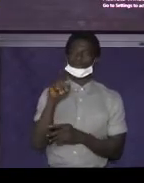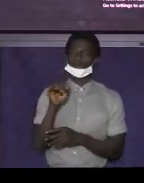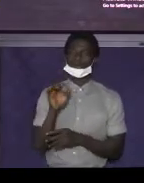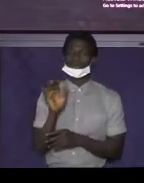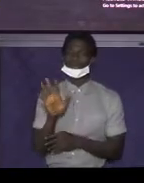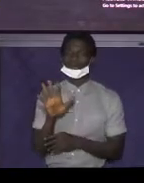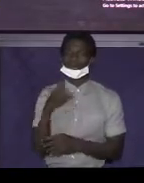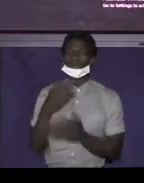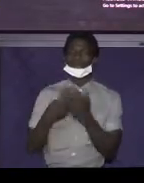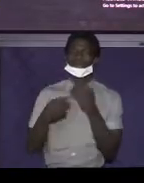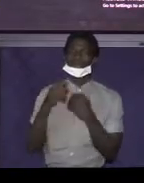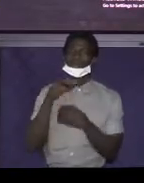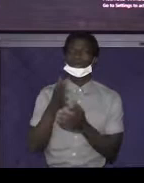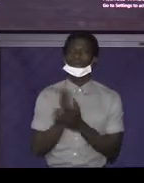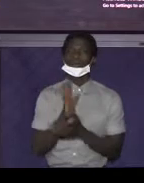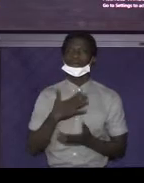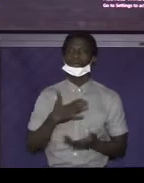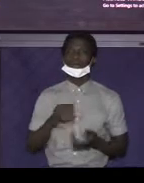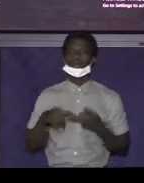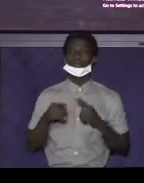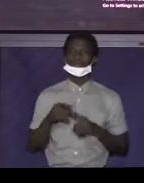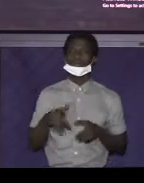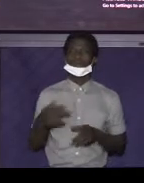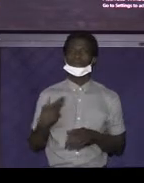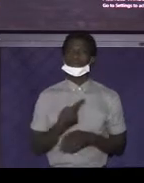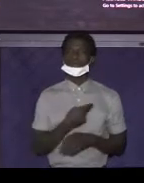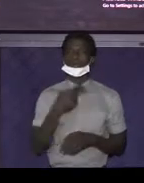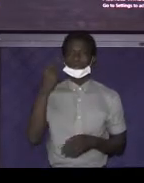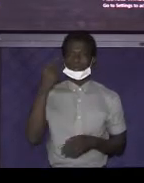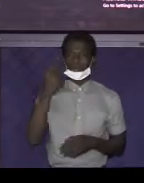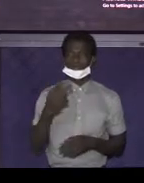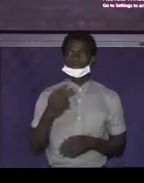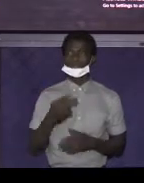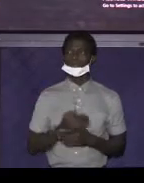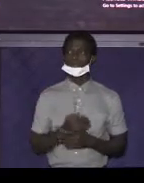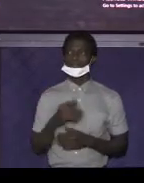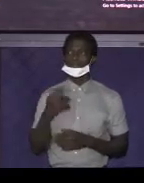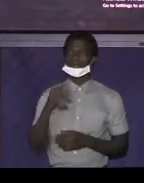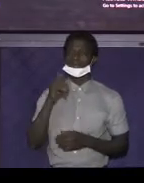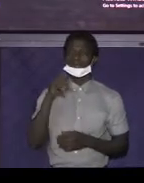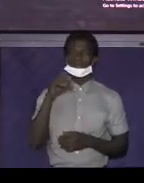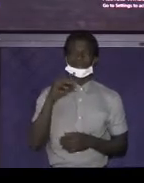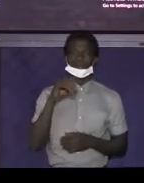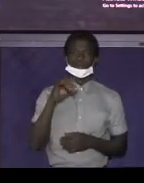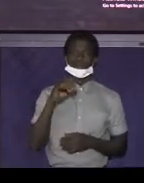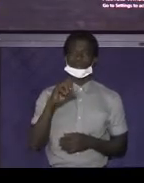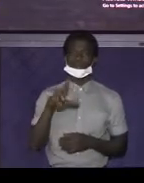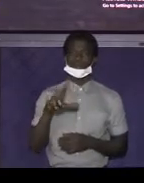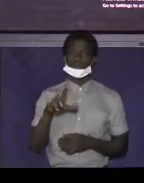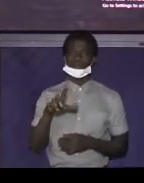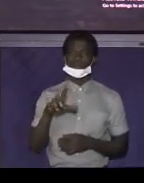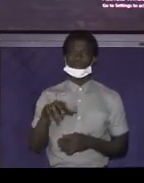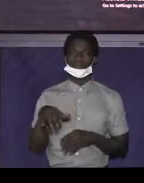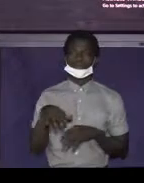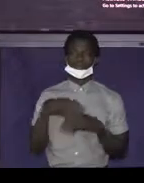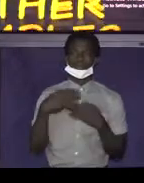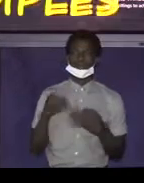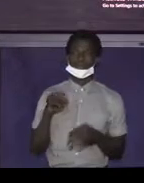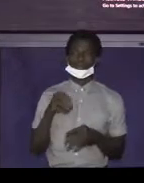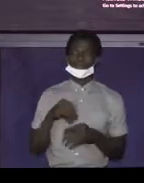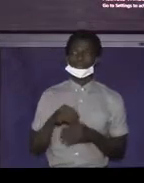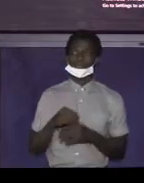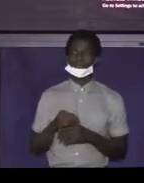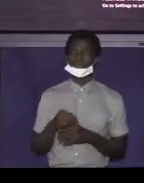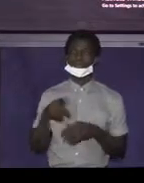correct, my friend. Now, let's see. So the squirrel covered 465 meters in 15.5 seconds. Let's